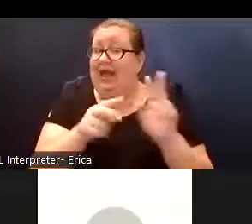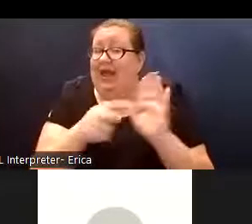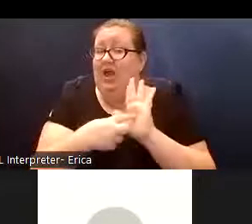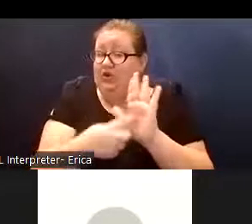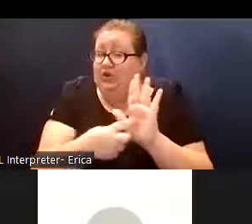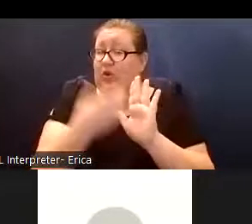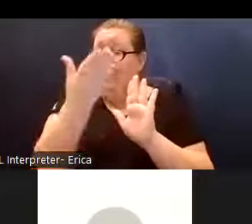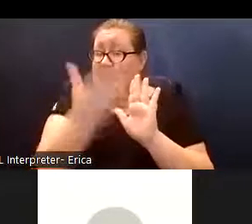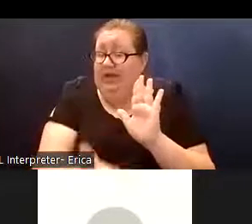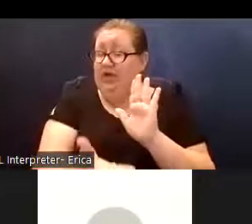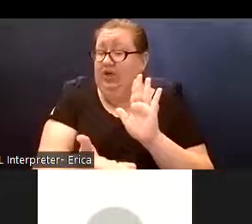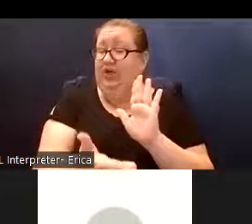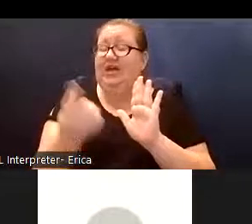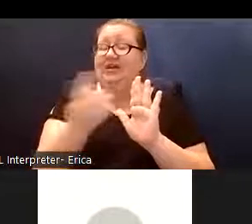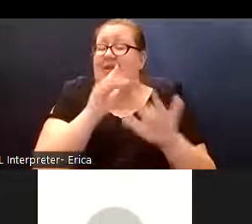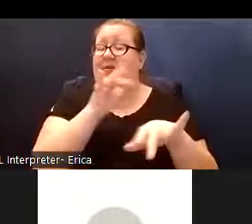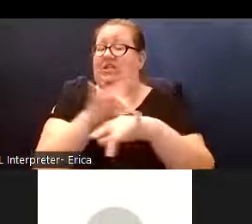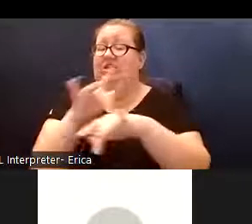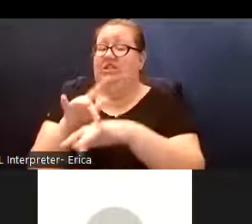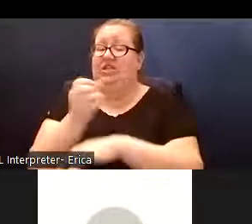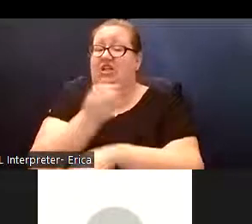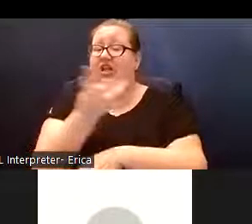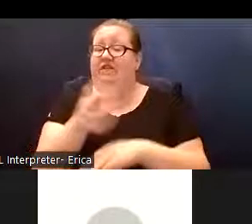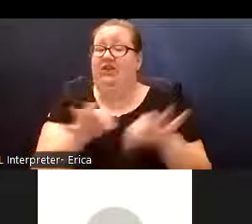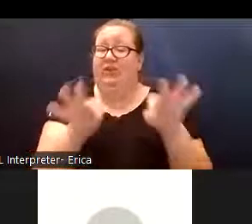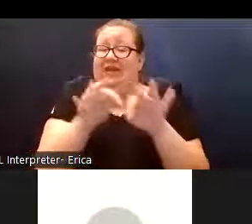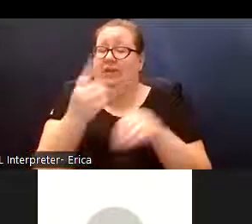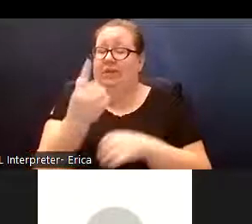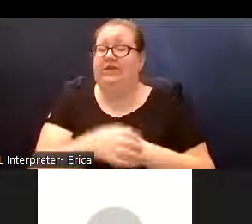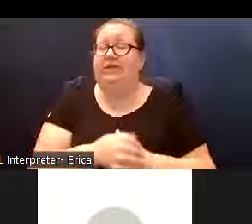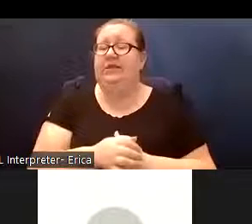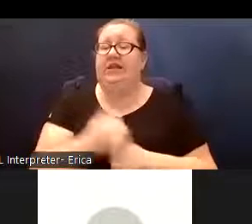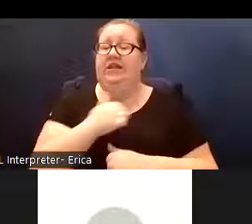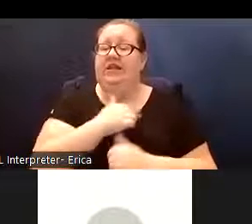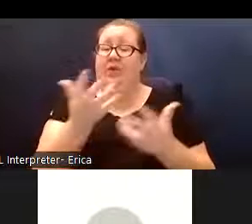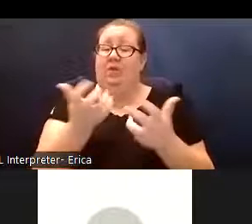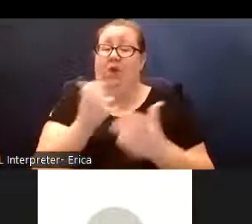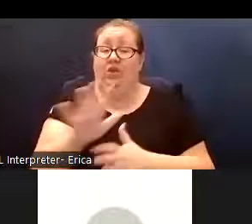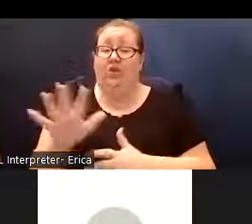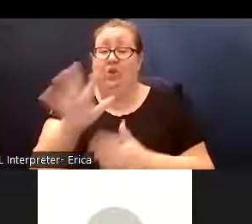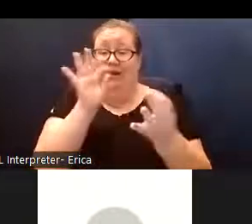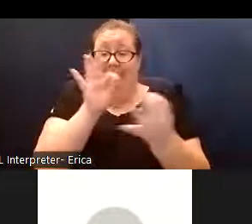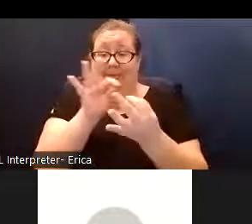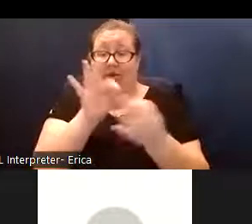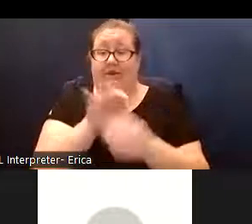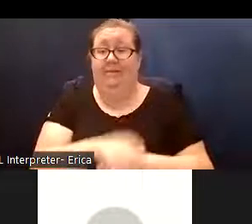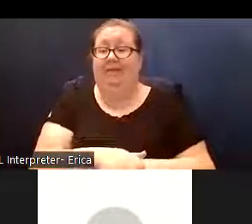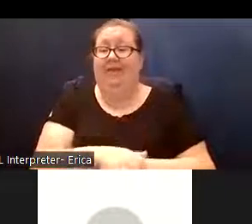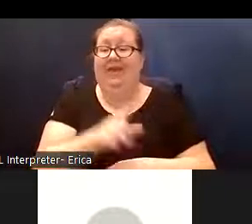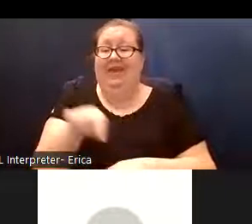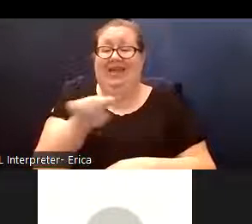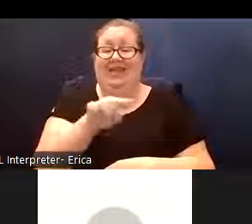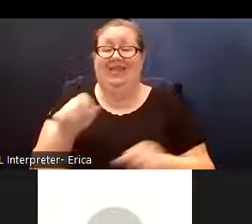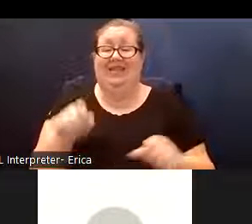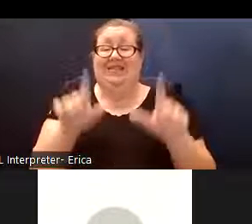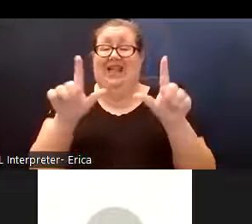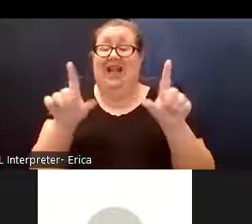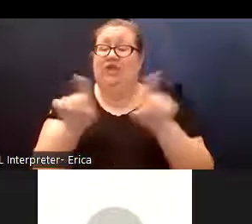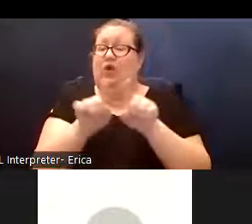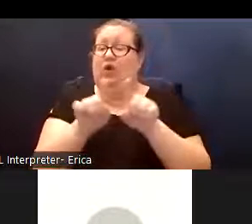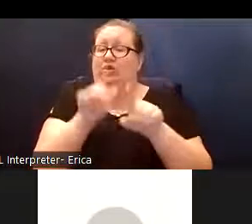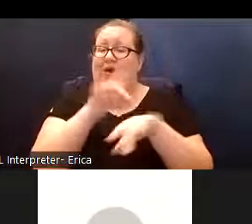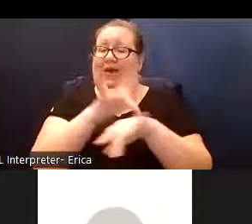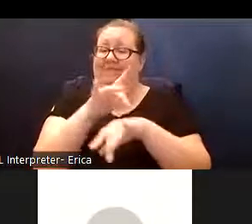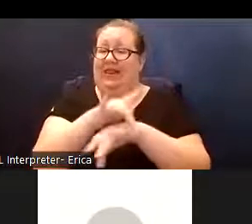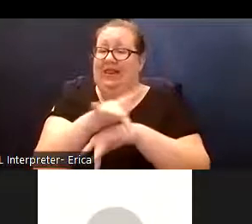here. So I'll just touch upon a few key ones that we'd like to get your input on. And these slides are also available